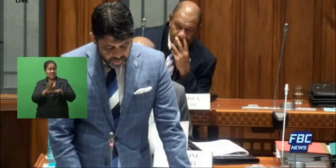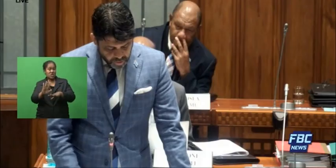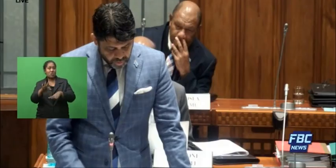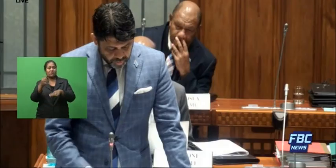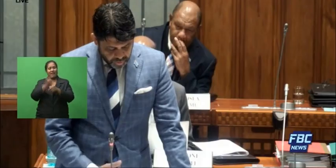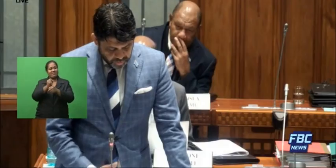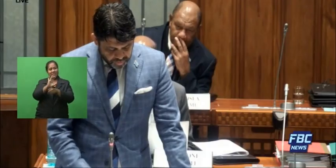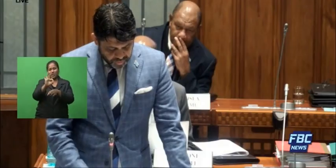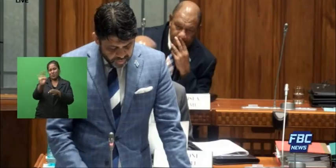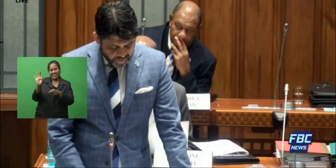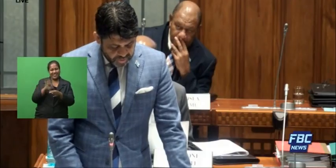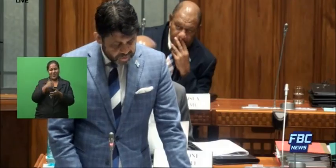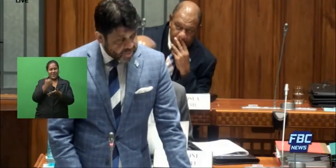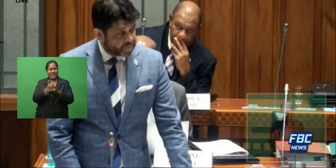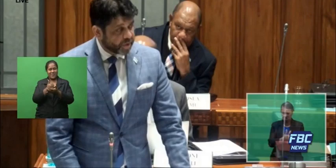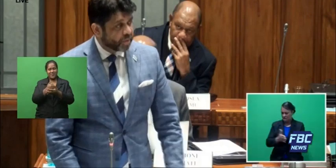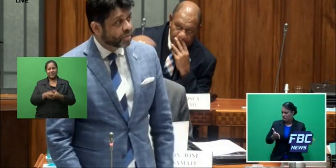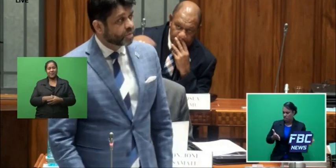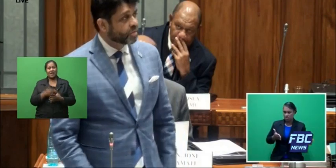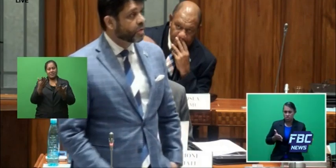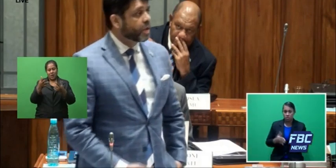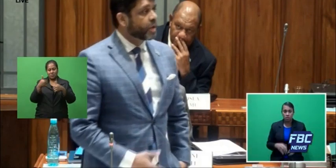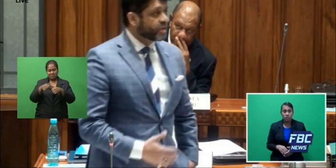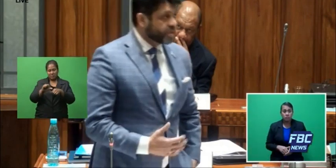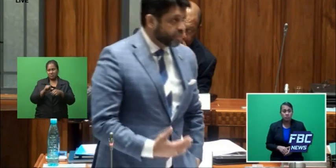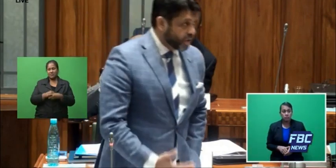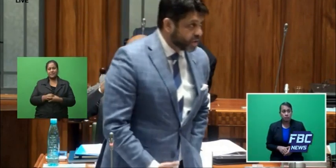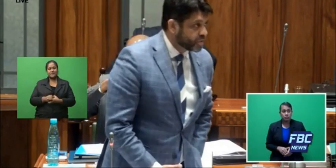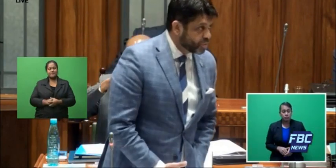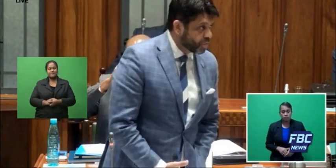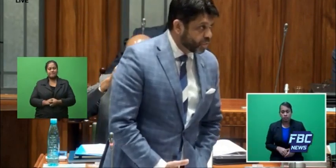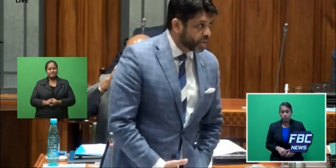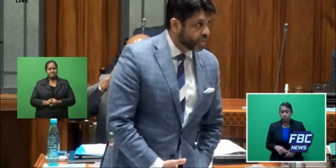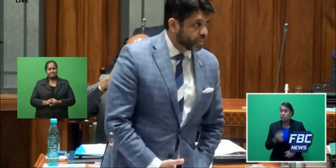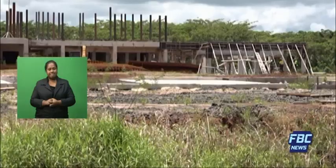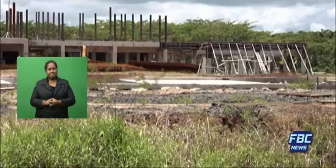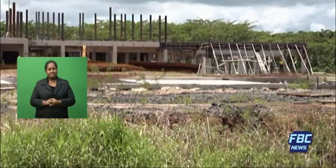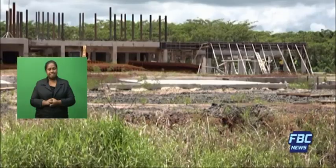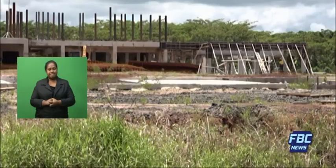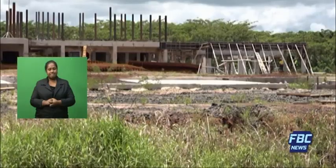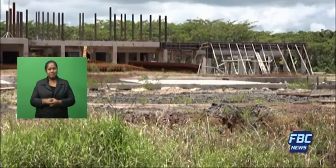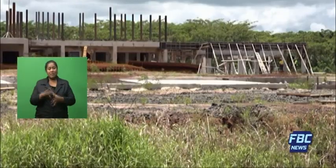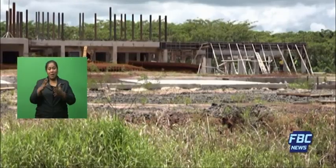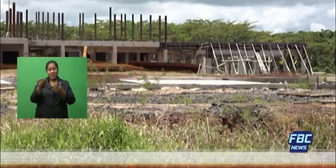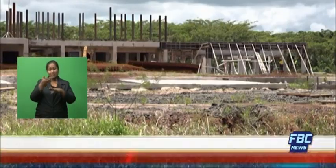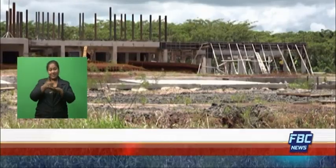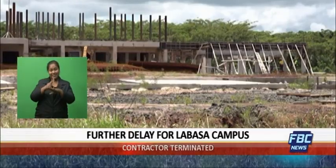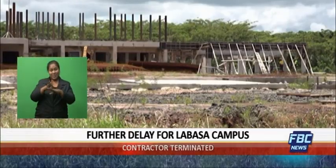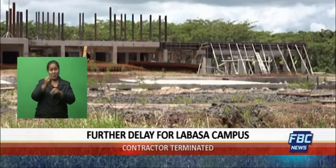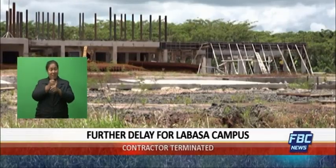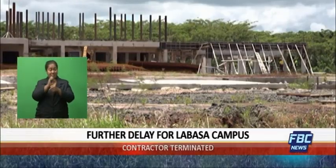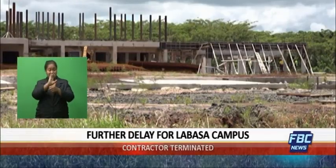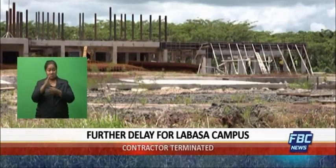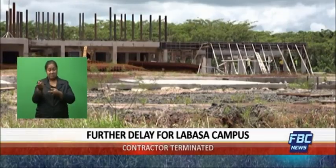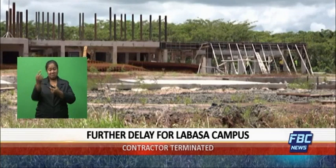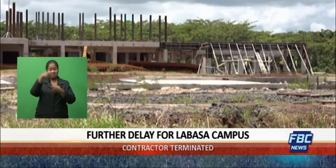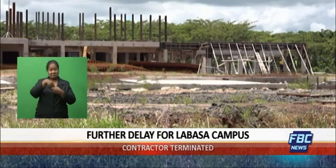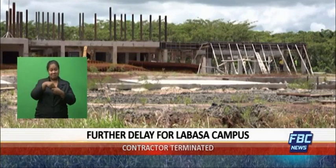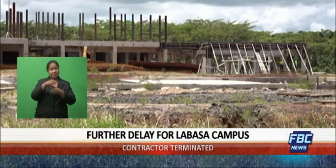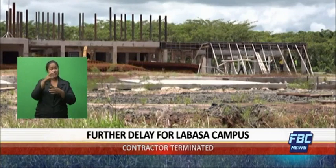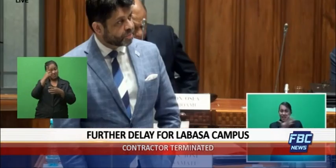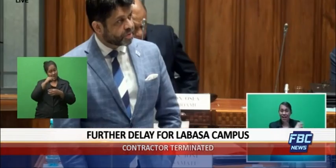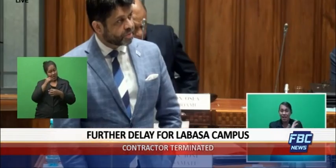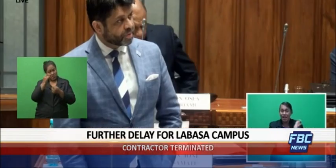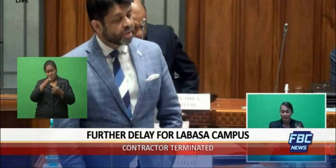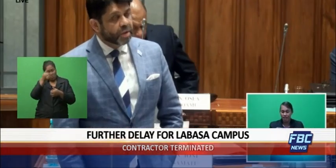determined. Now we are going through the machinations to be able to get somebody else to do the work. With the new contractor coming on board, we'll be able to complete this